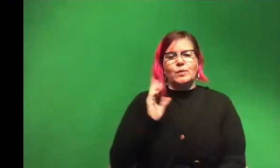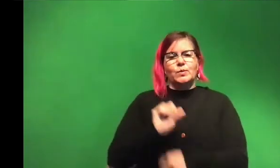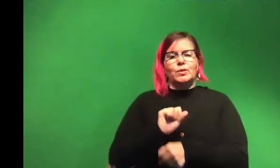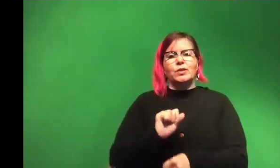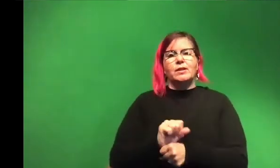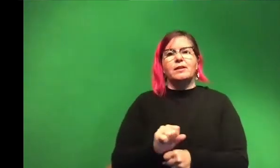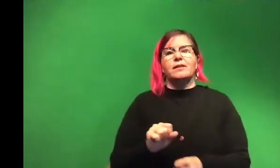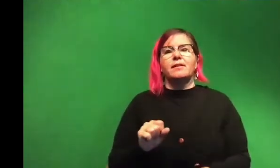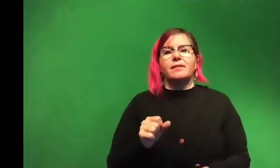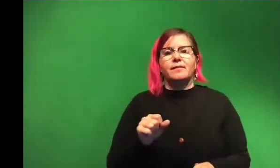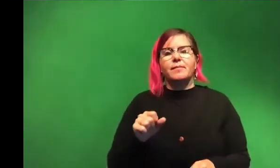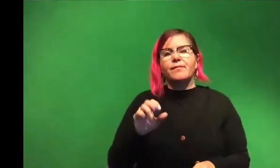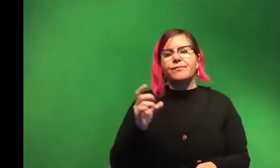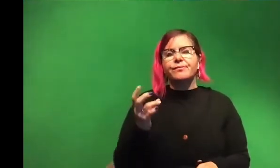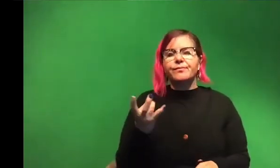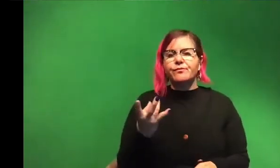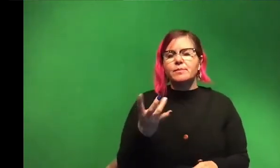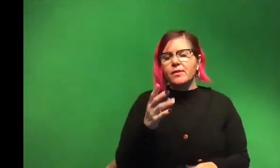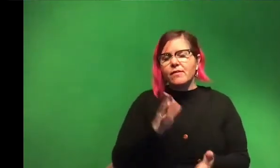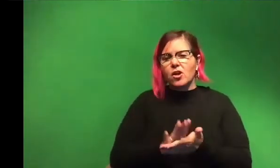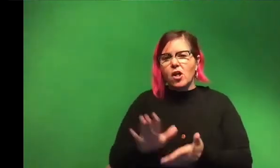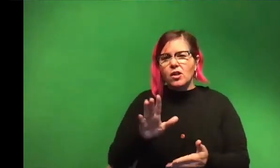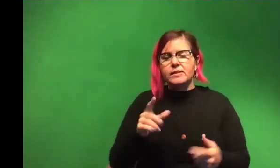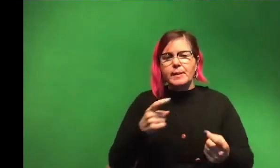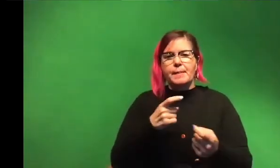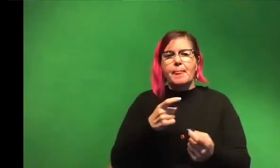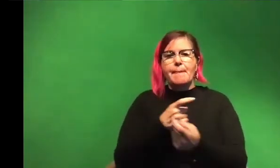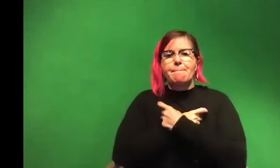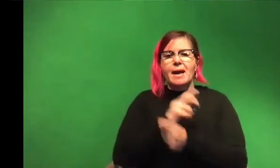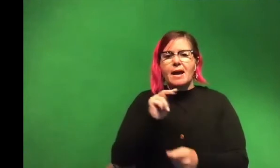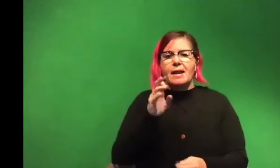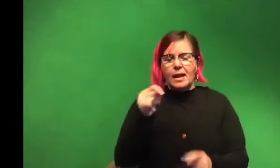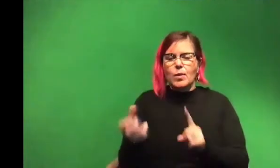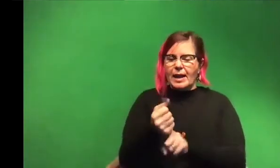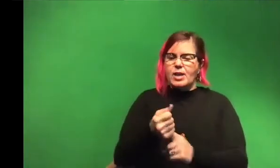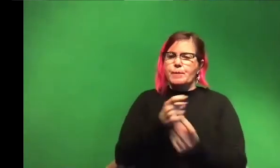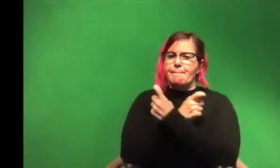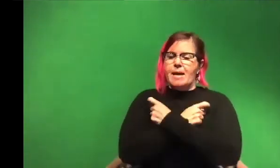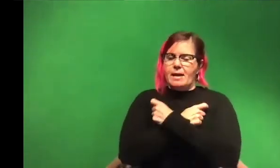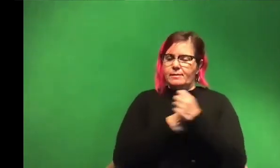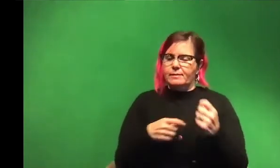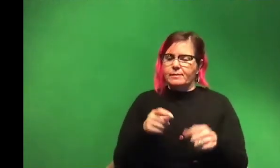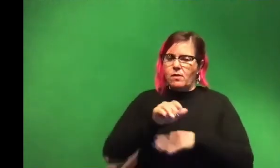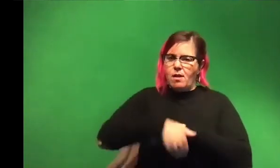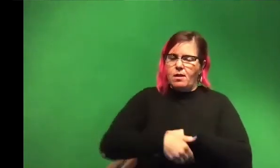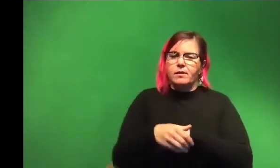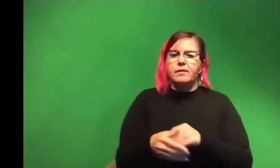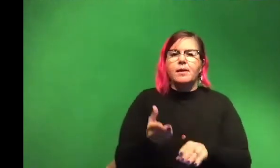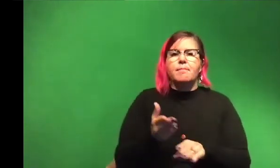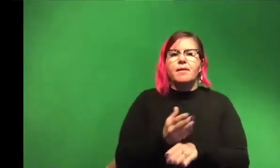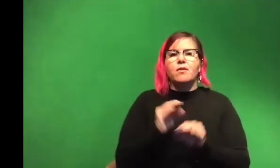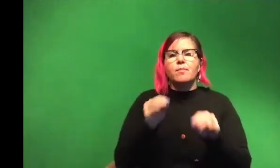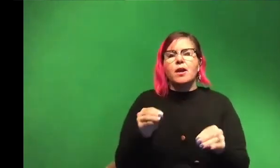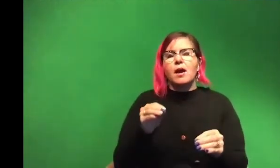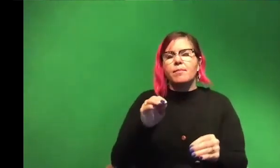after my freshman year of college. I was a bat netting technician, so I would catch bats at night because before you put up a wind farm, you have to make